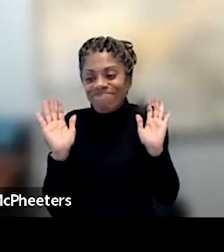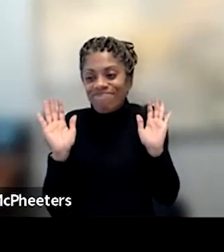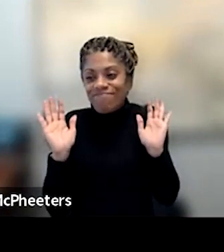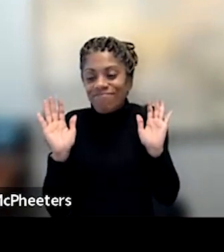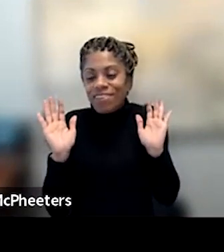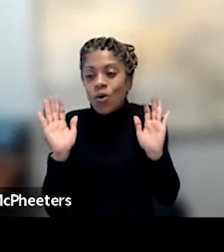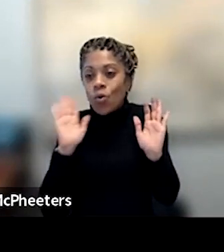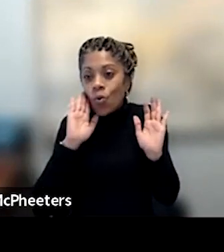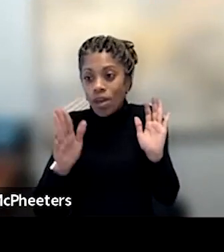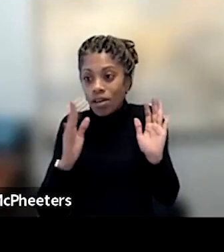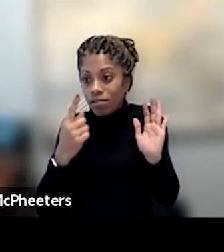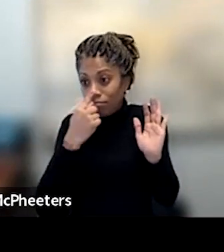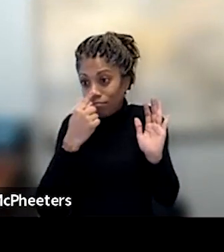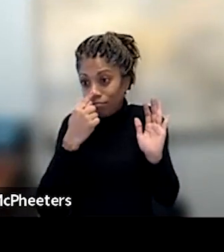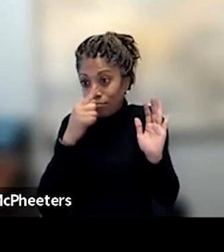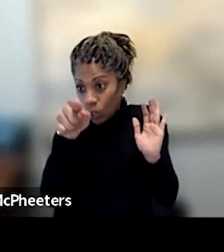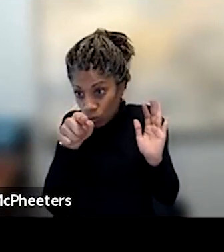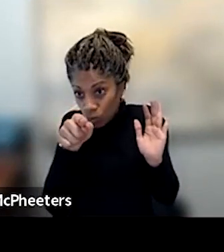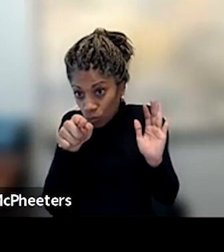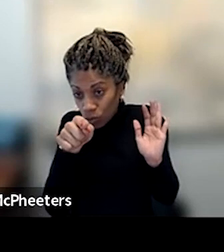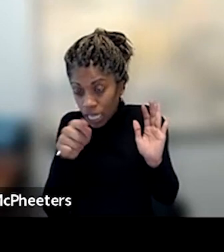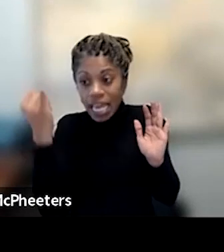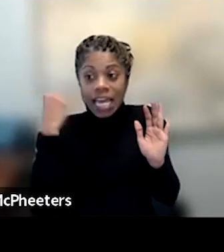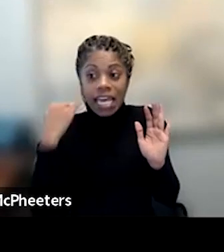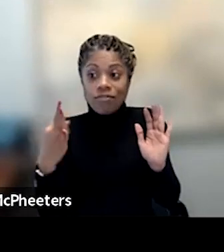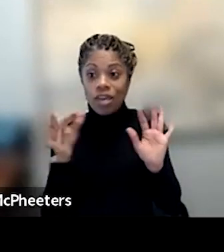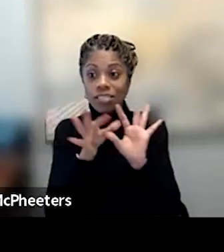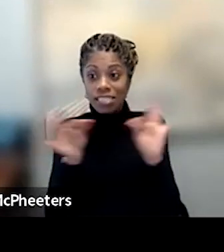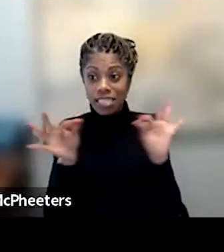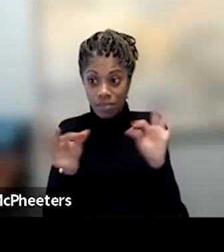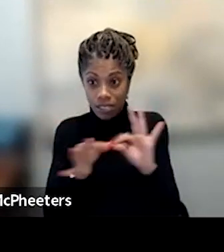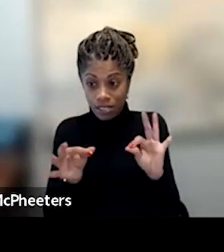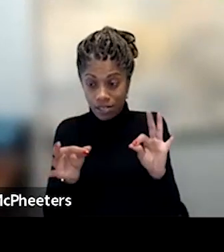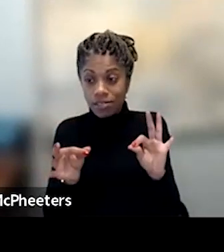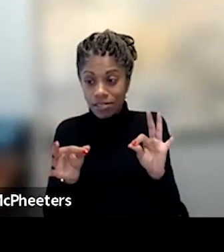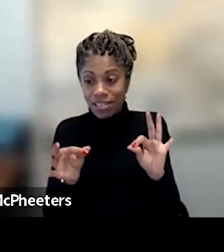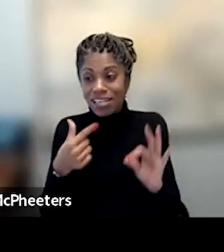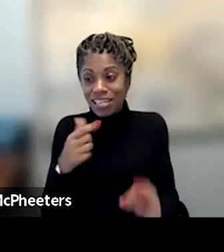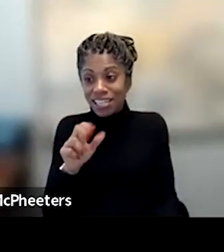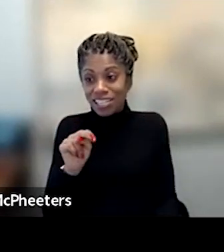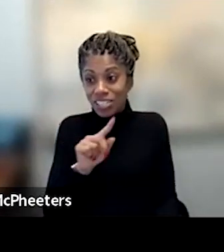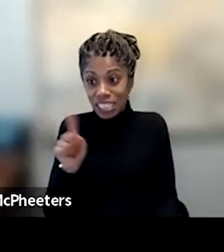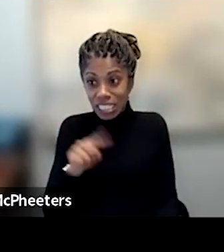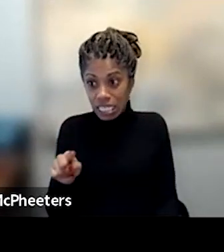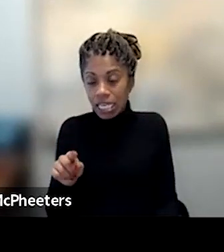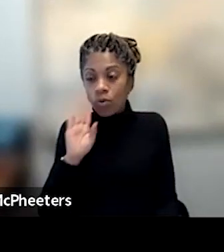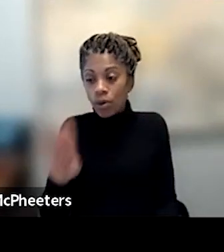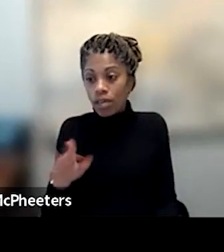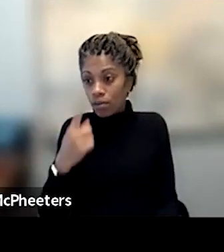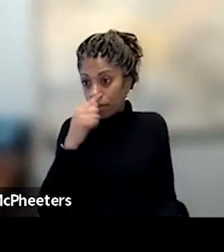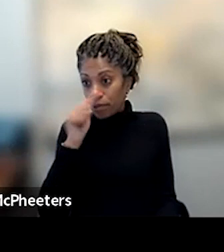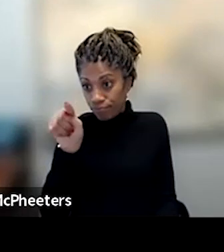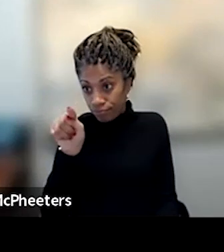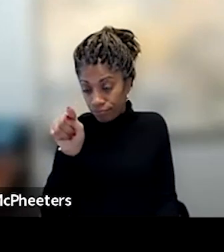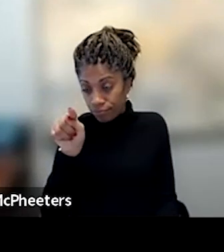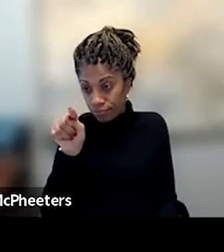so the Z's will come for you if you put a statement out there, but then they don't feel it in how the organization operates. And often we talk so